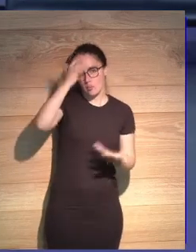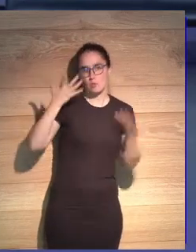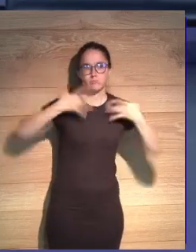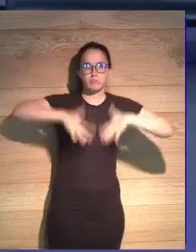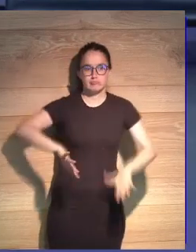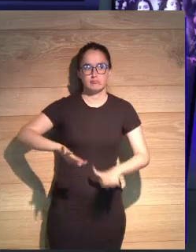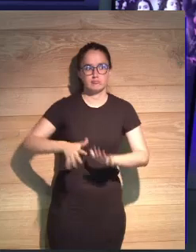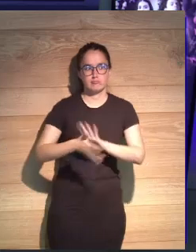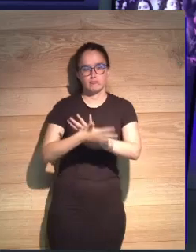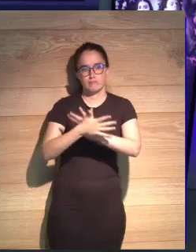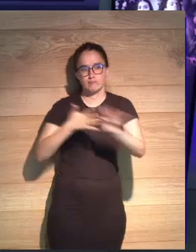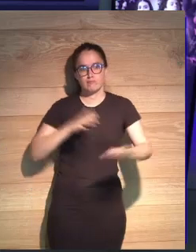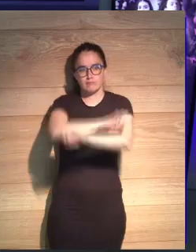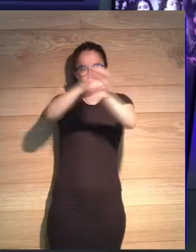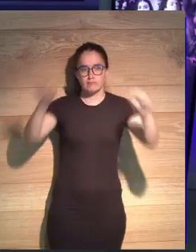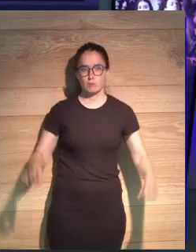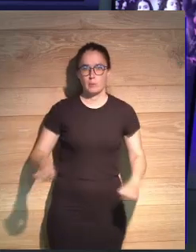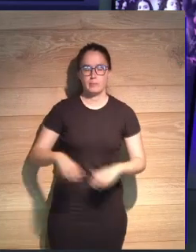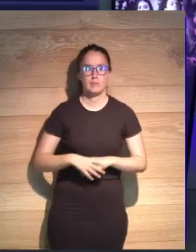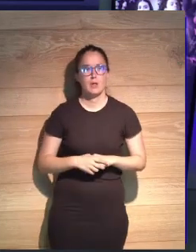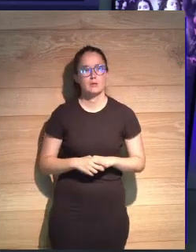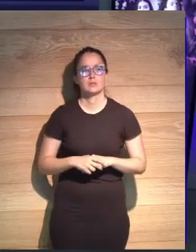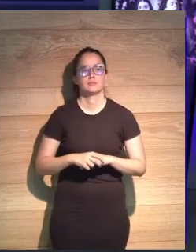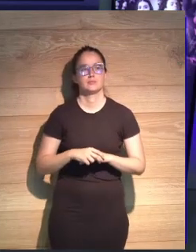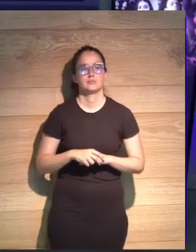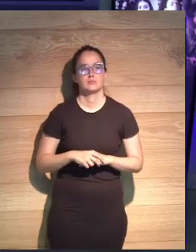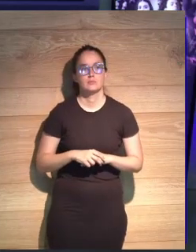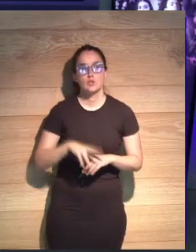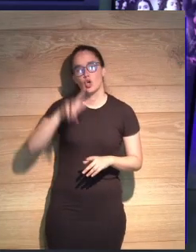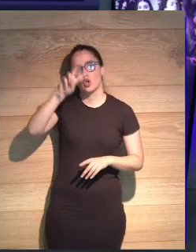that helps in the acquisition of knowledge.